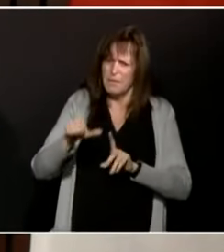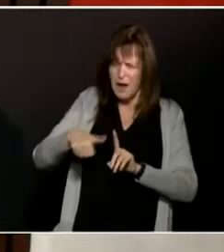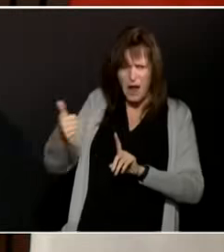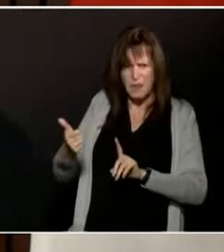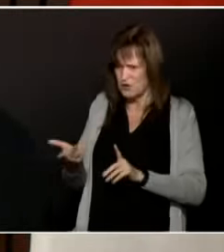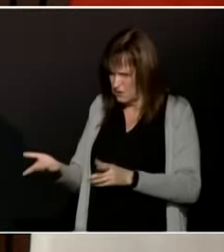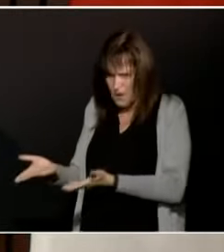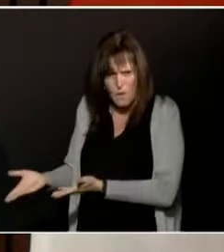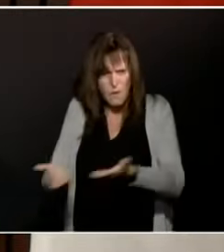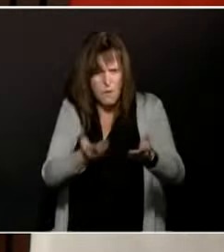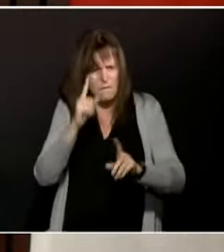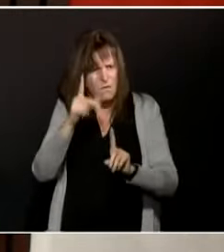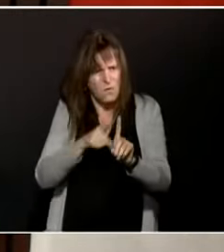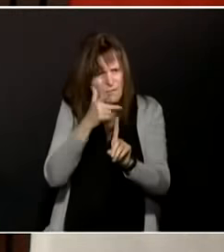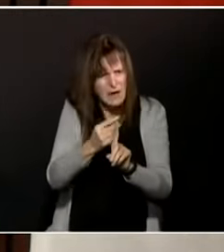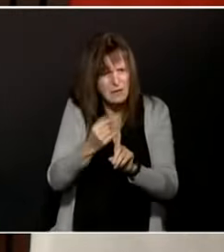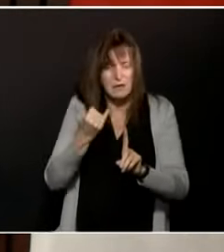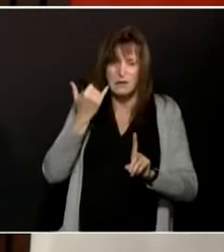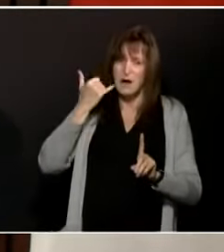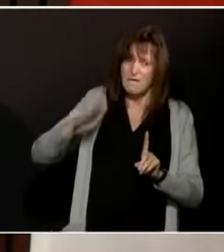turn.